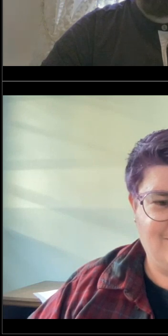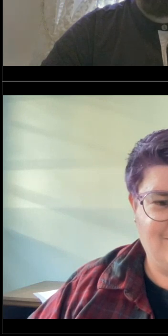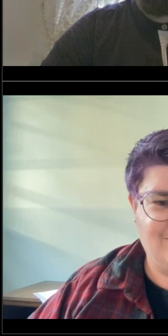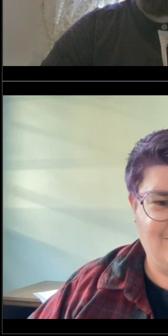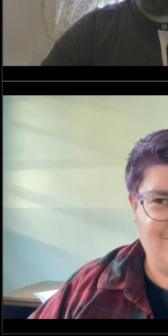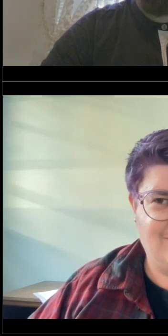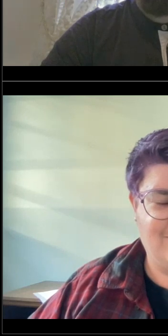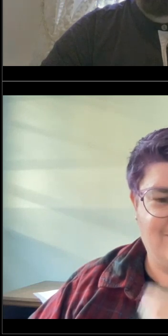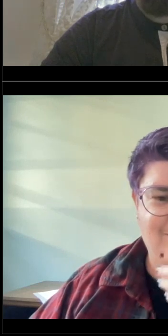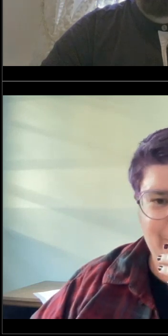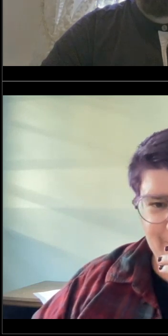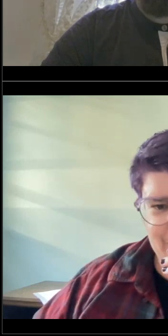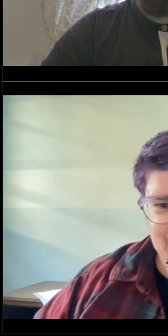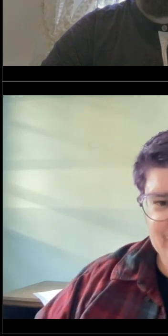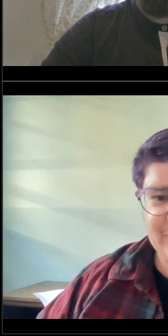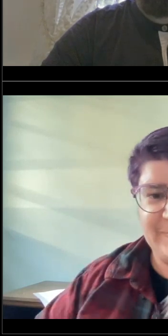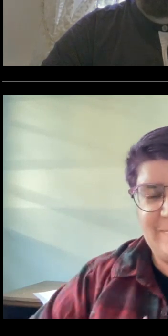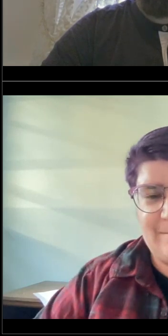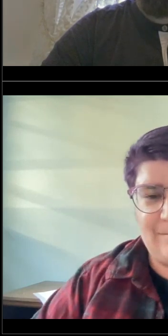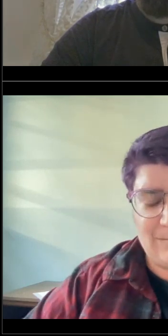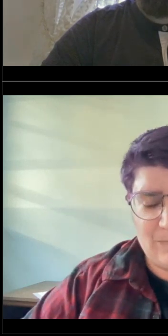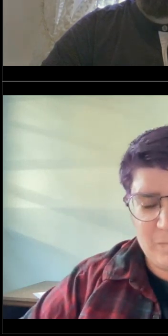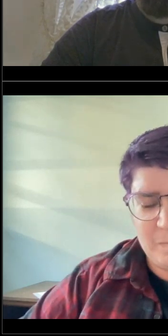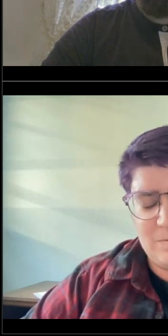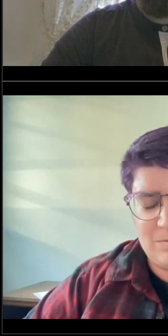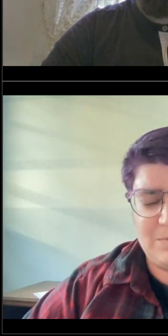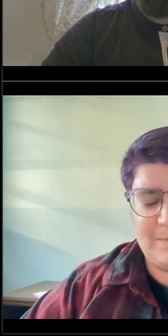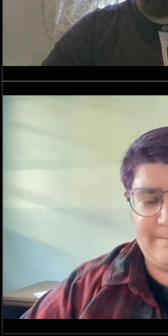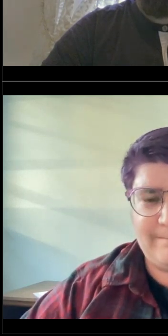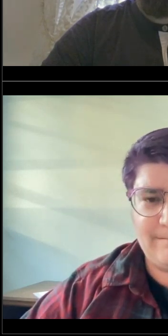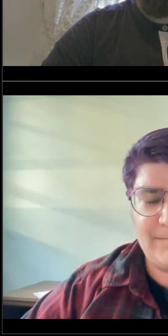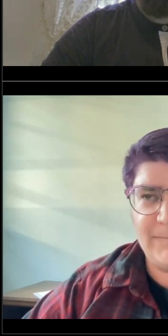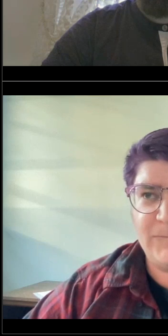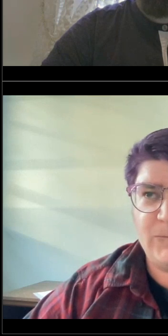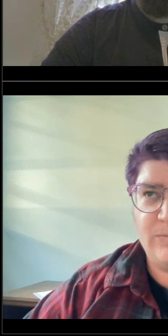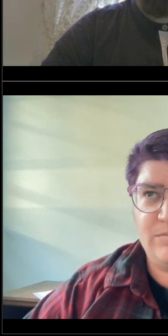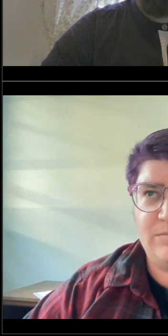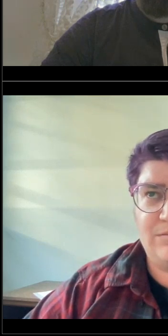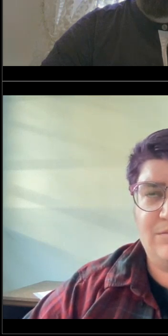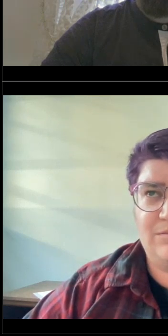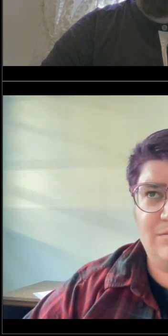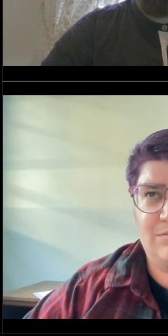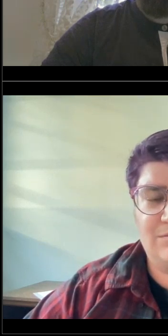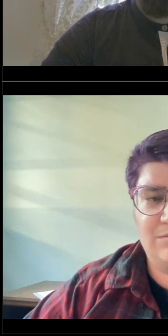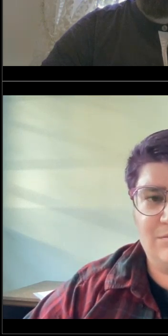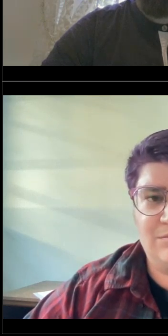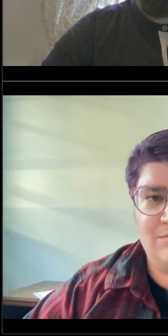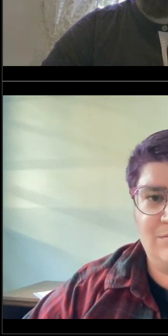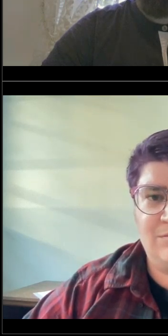I think in cases of neopronouns, that's one situation where people might need all of the forms,